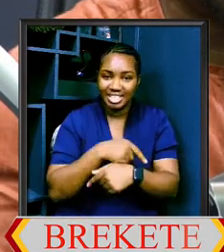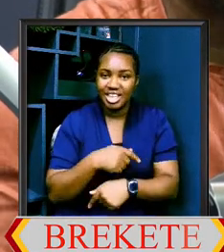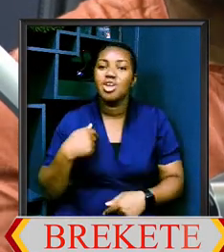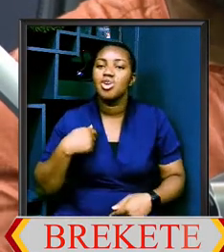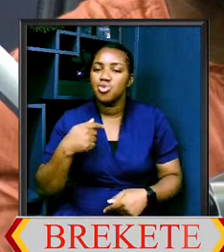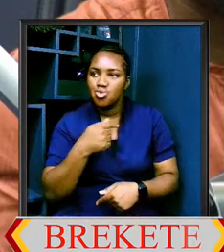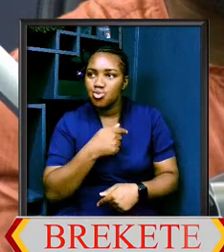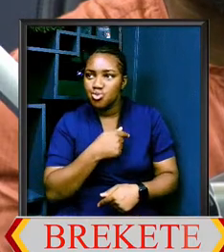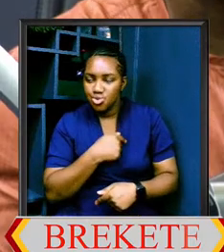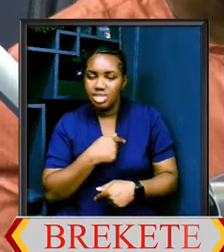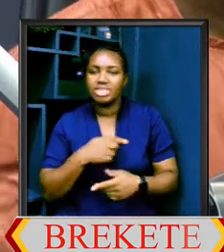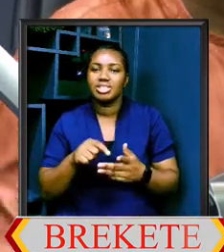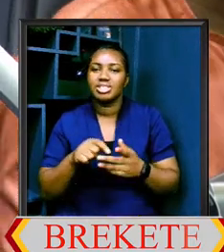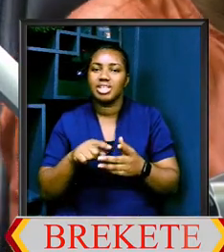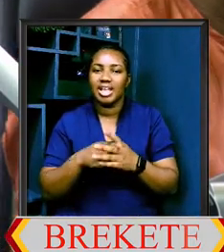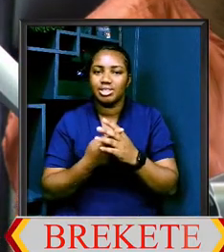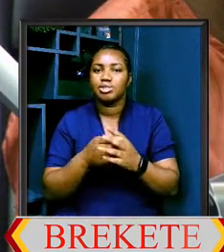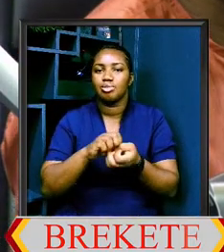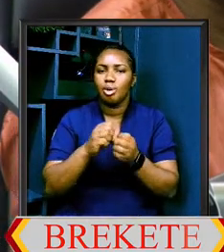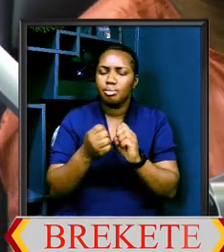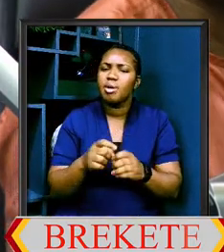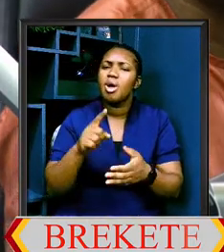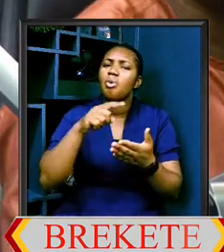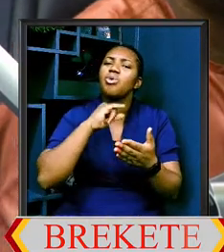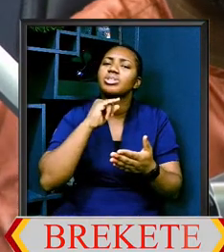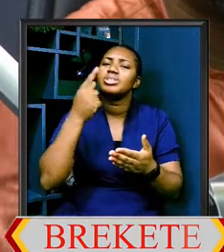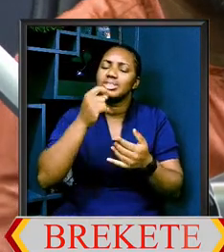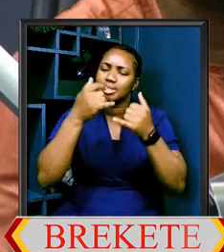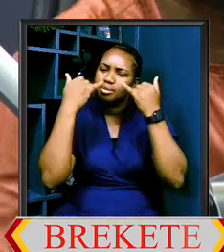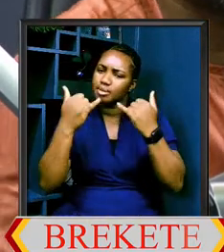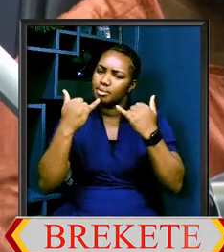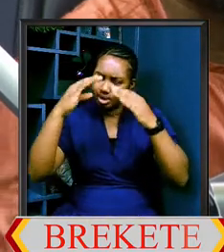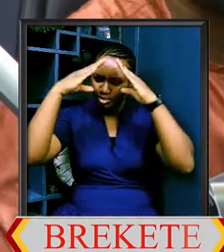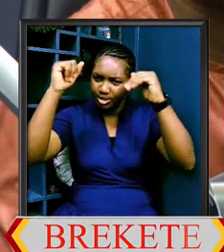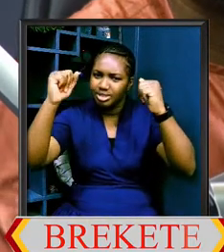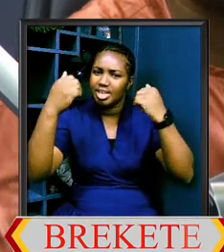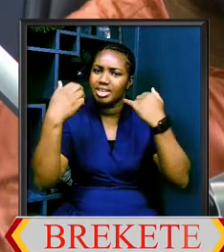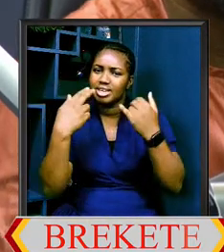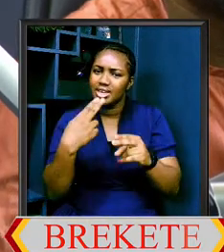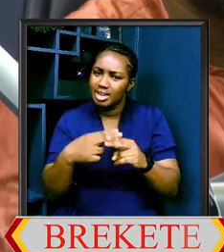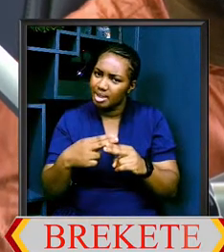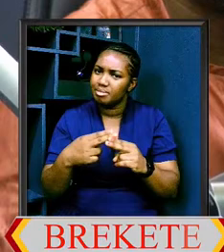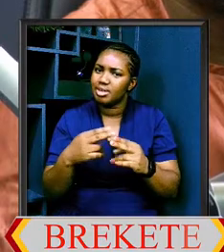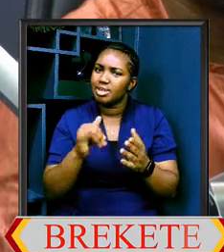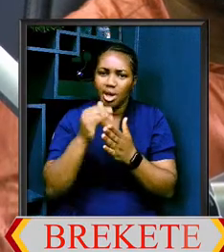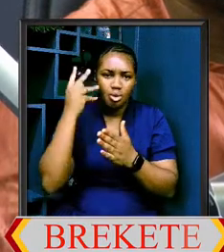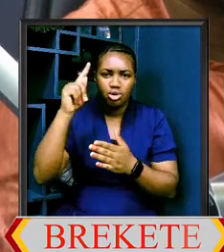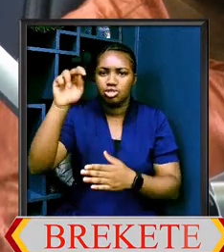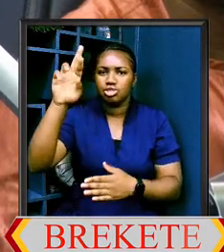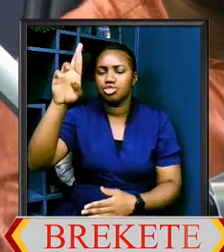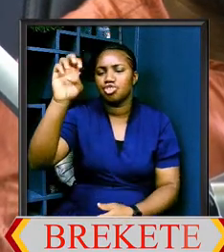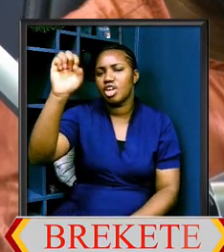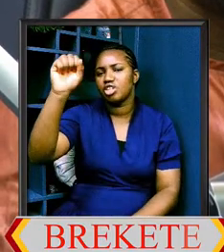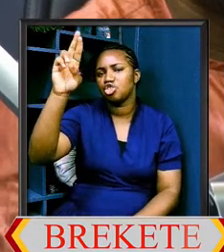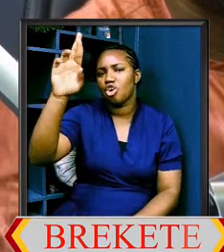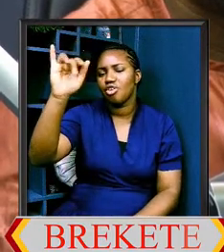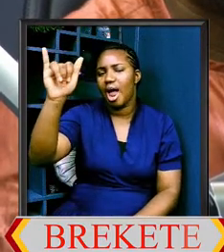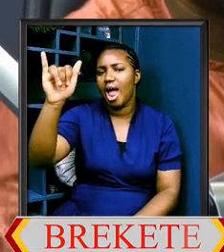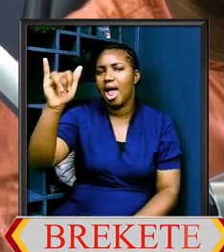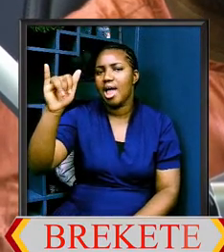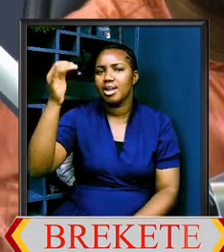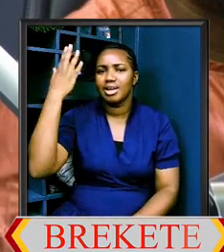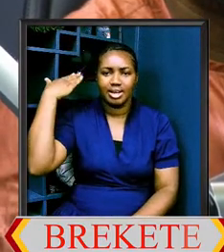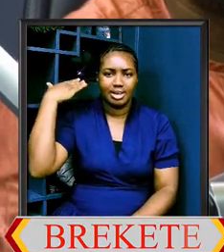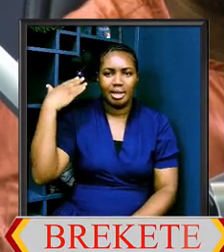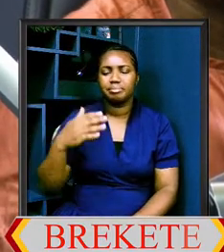the present president? Yes, sir. What him be the present president name? Will be treasurer at that time? Yes, Adebayo Akpelogu, Prince.